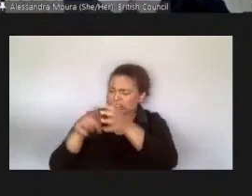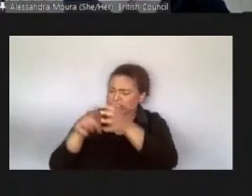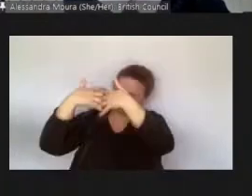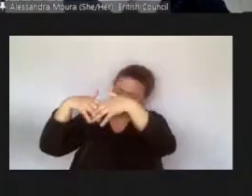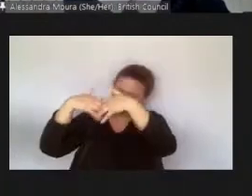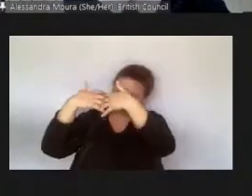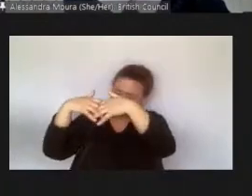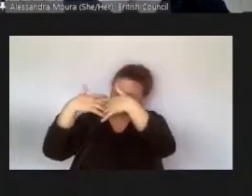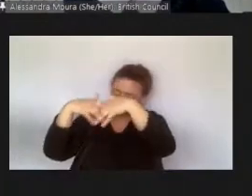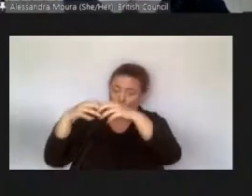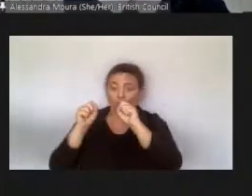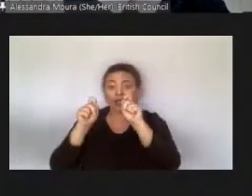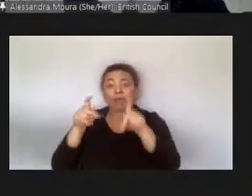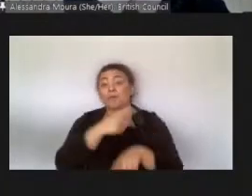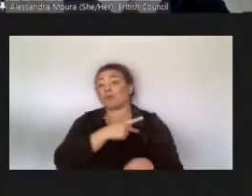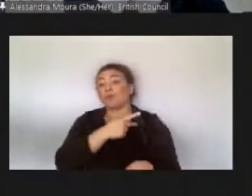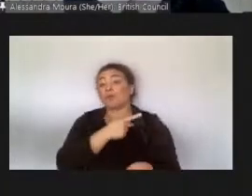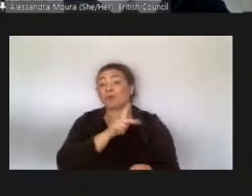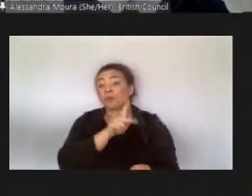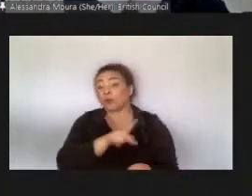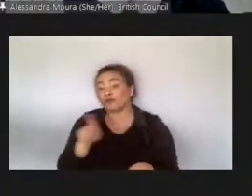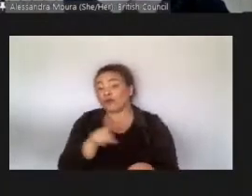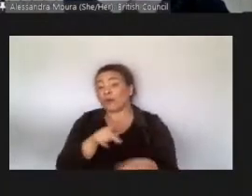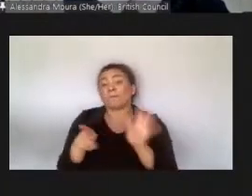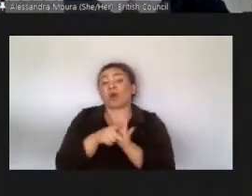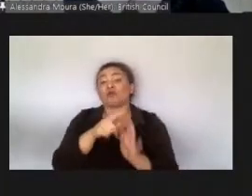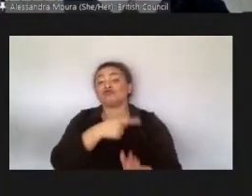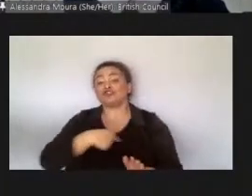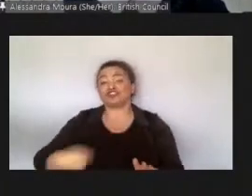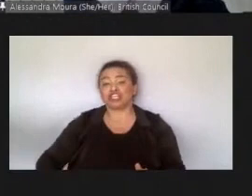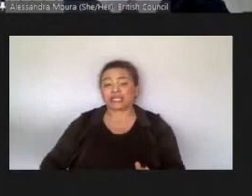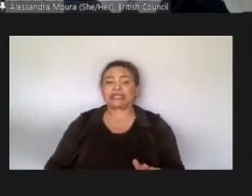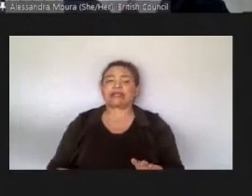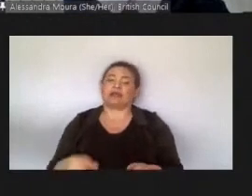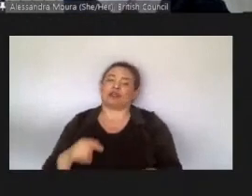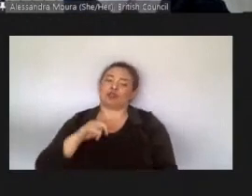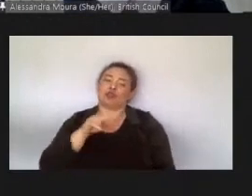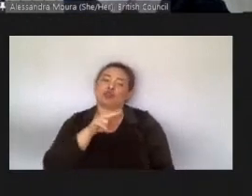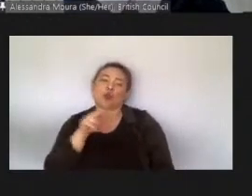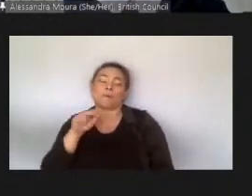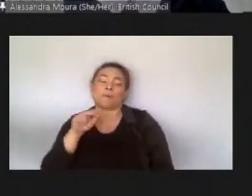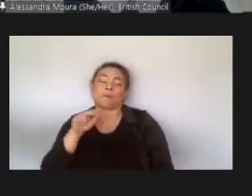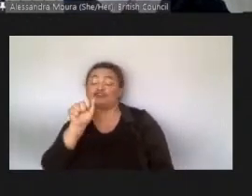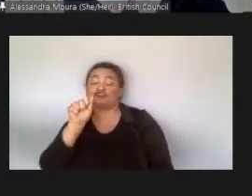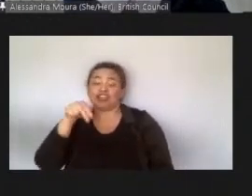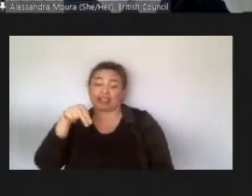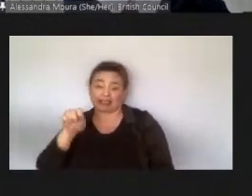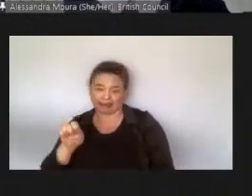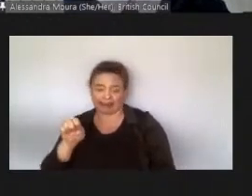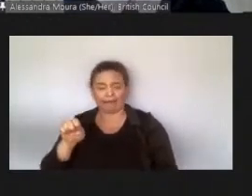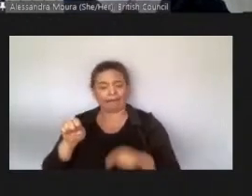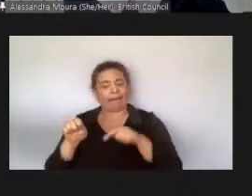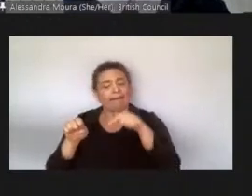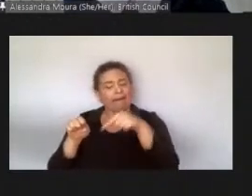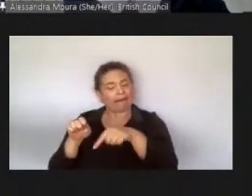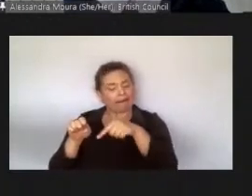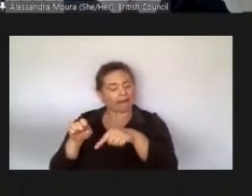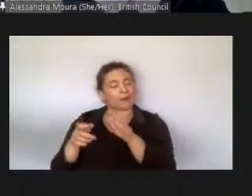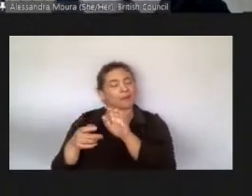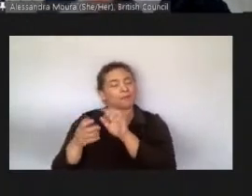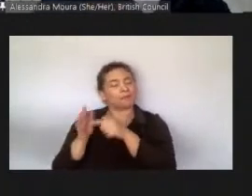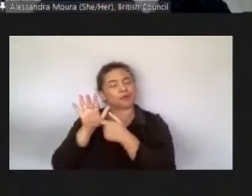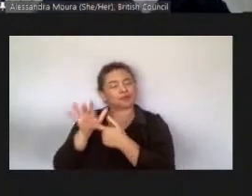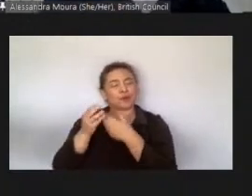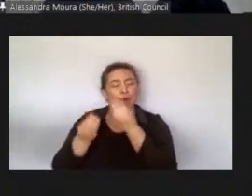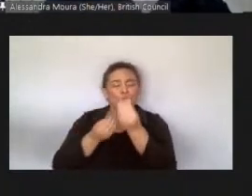called Jenny. And one aspect of professional development, as it says on the screen, is that you need to be willing to change. So you need to